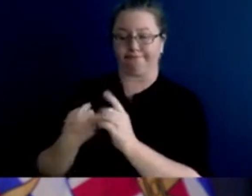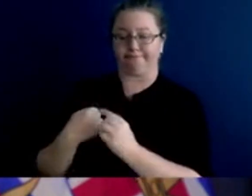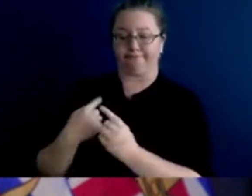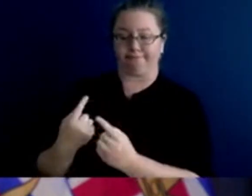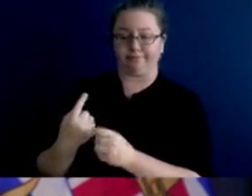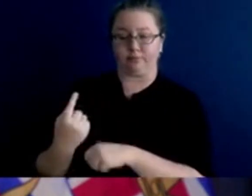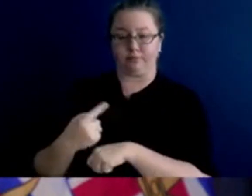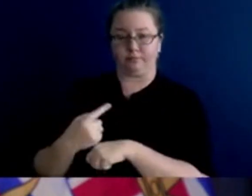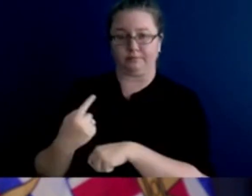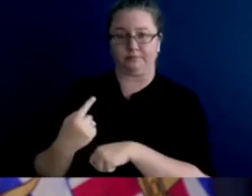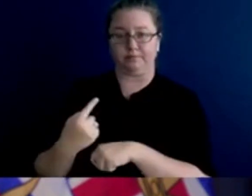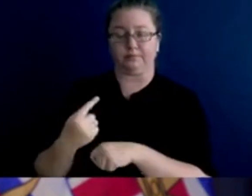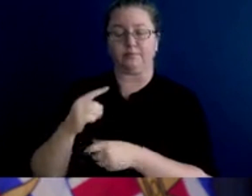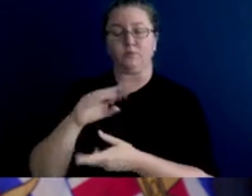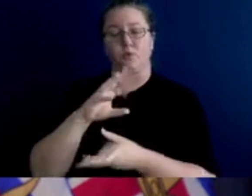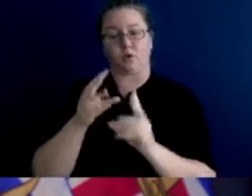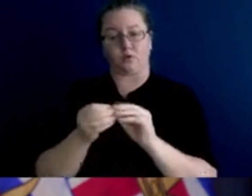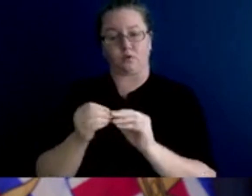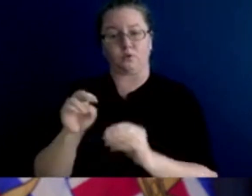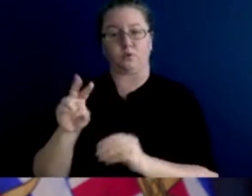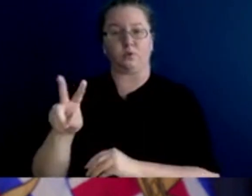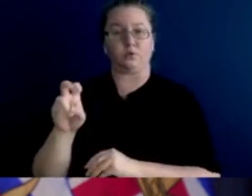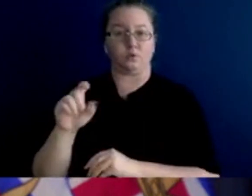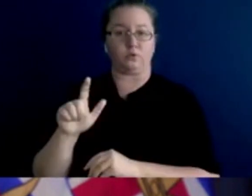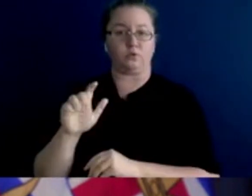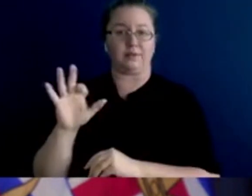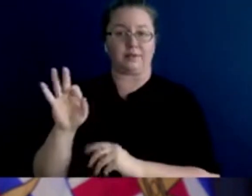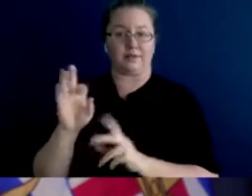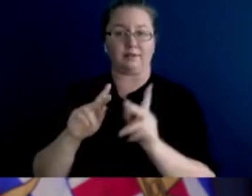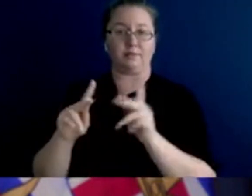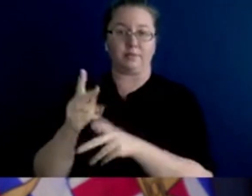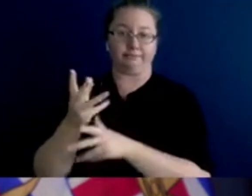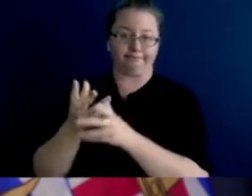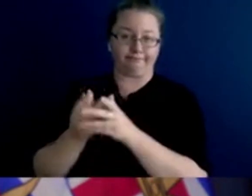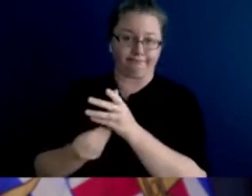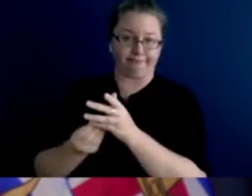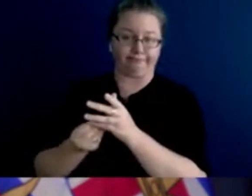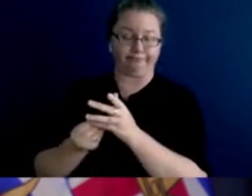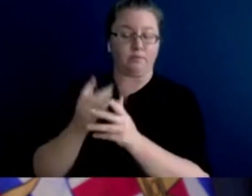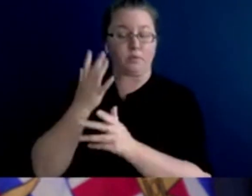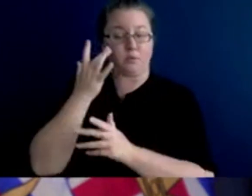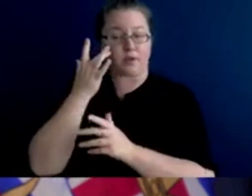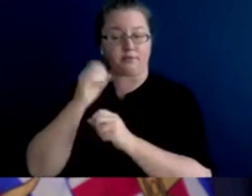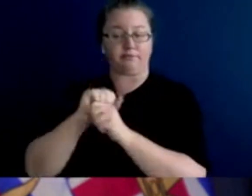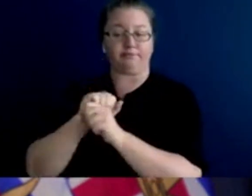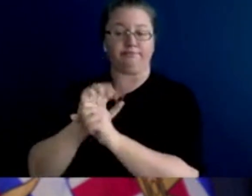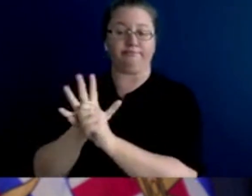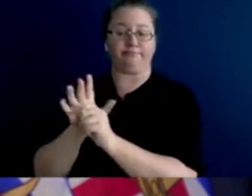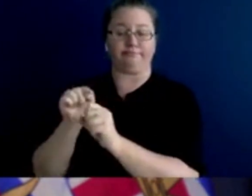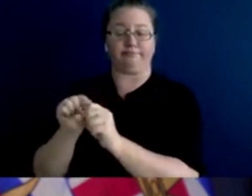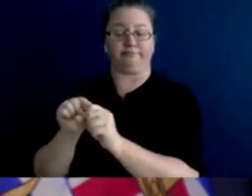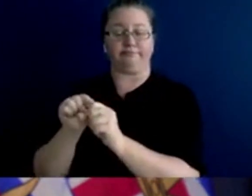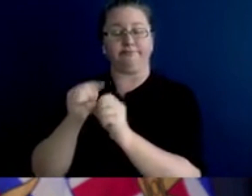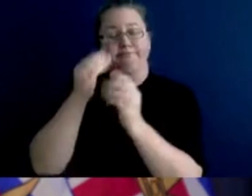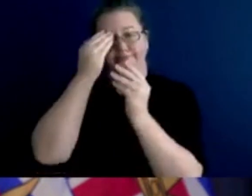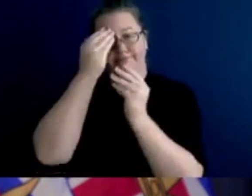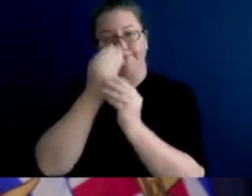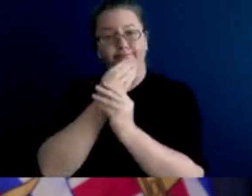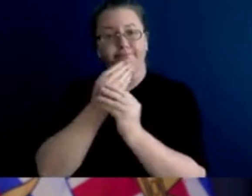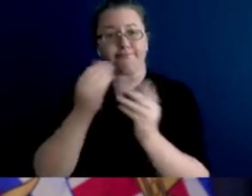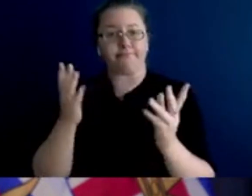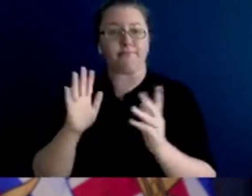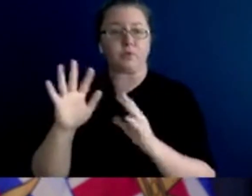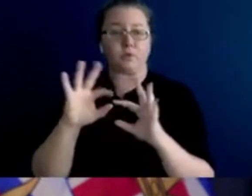of whom are in critical care or ICU. There are 3,417 people under active public